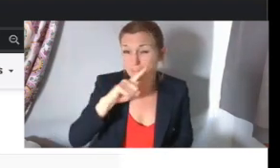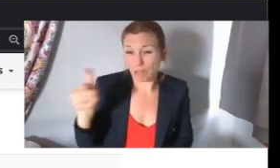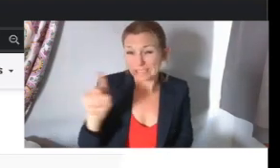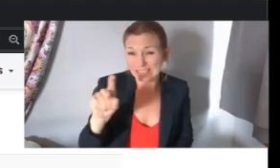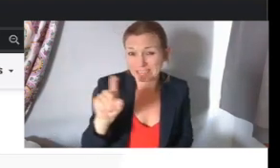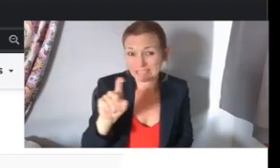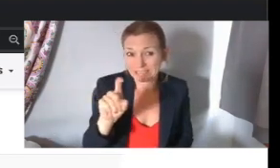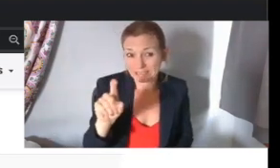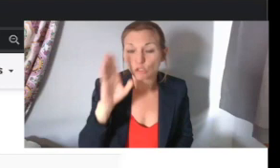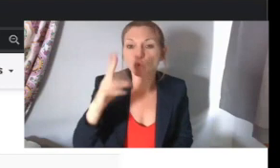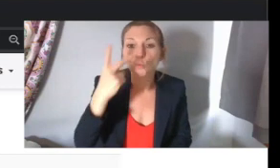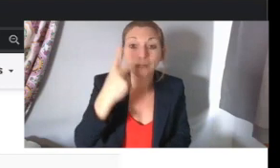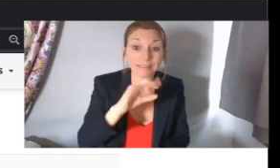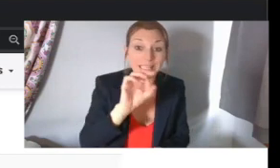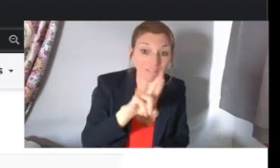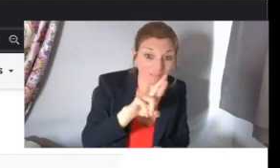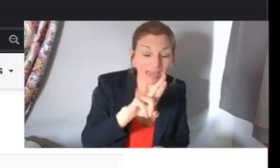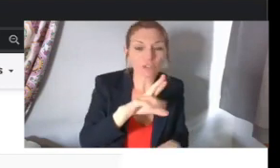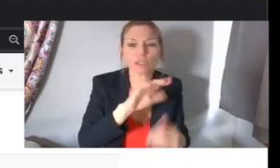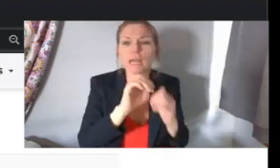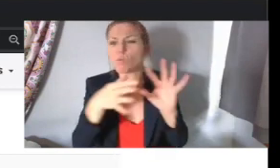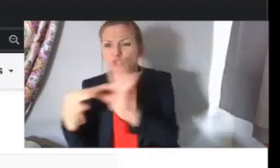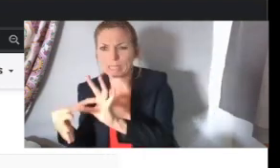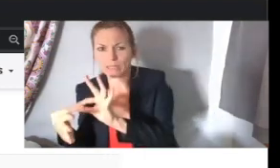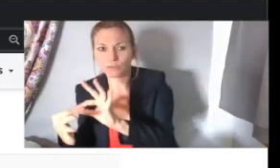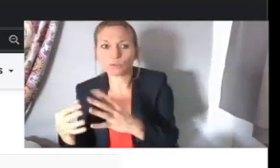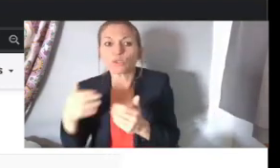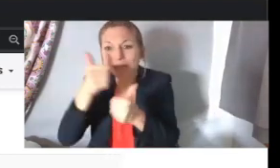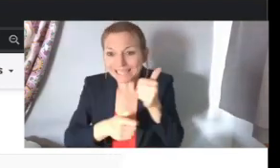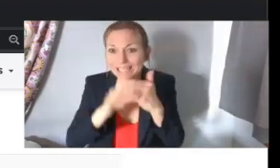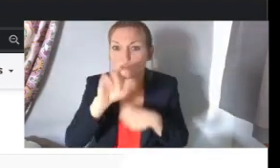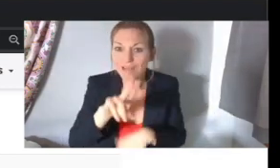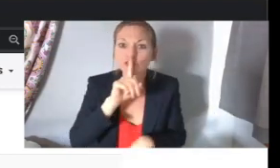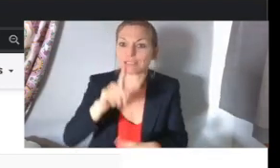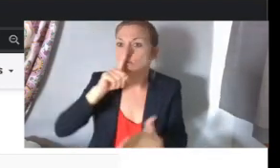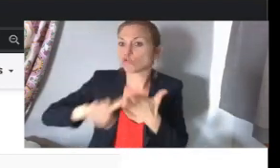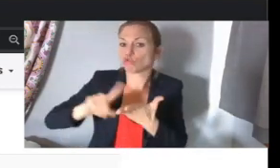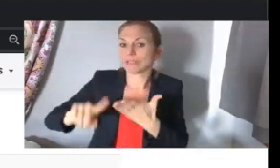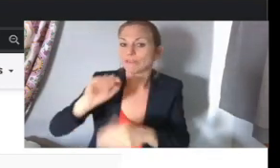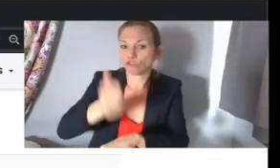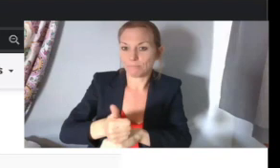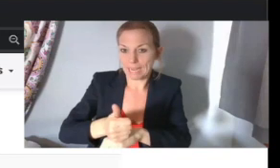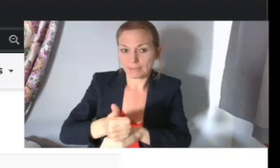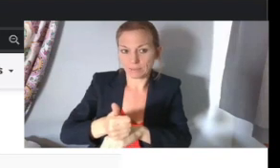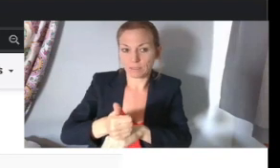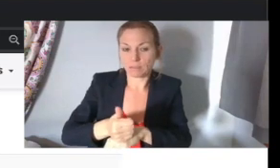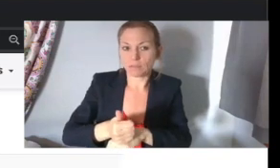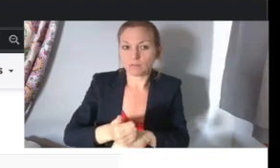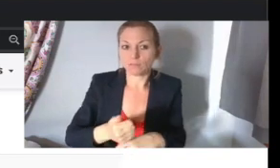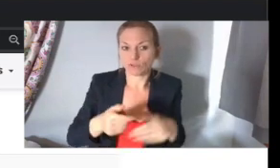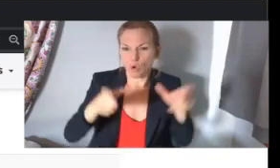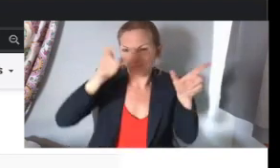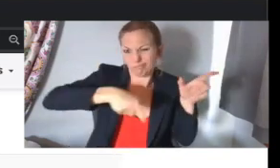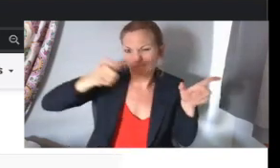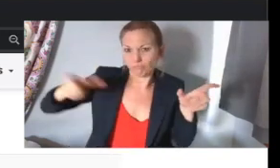Each factor has a research-based connection with these factors that are lit up in their respective colors, and that